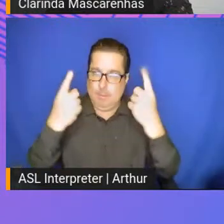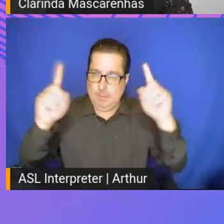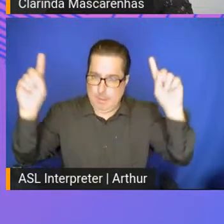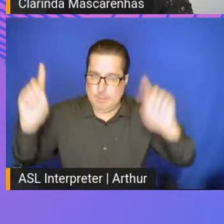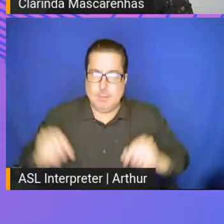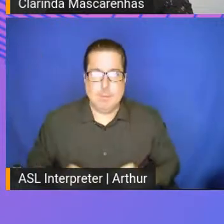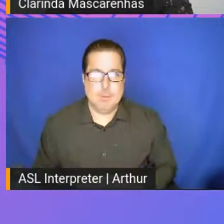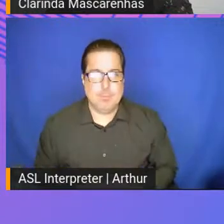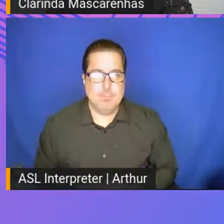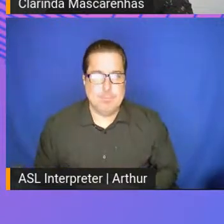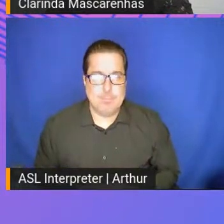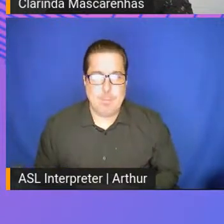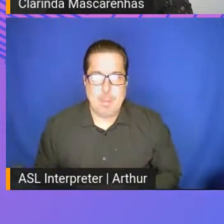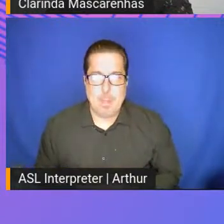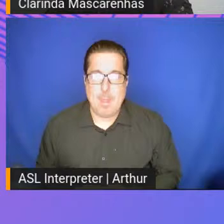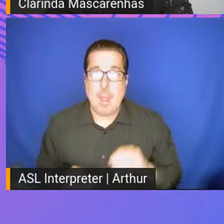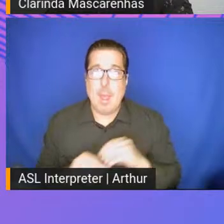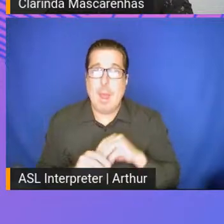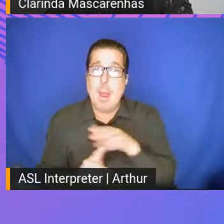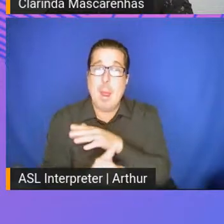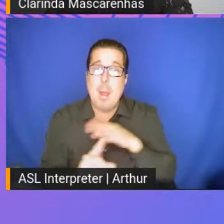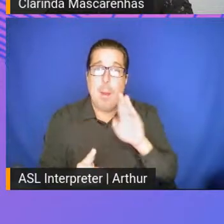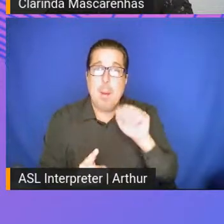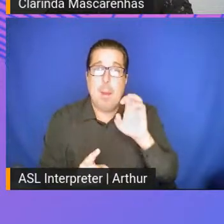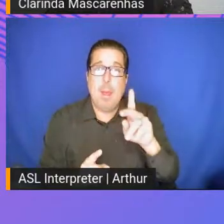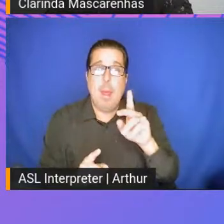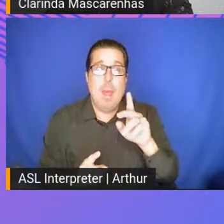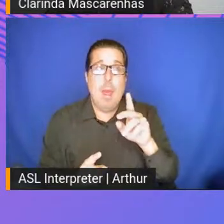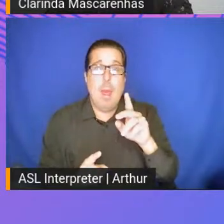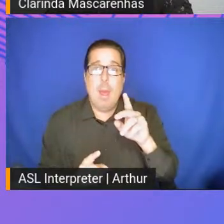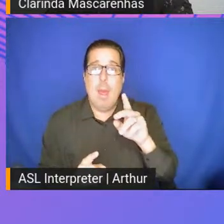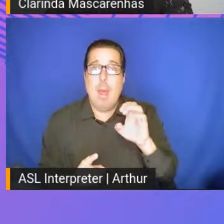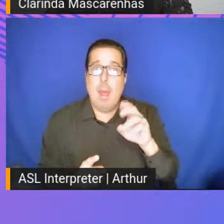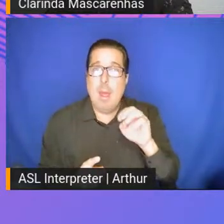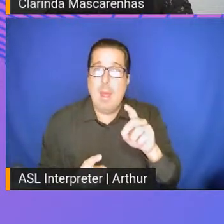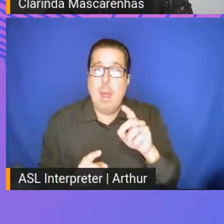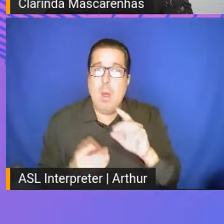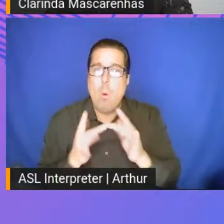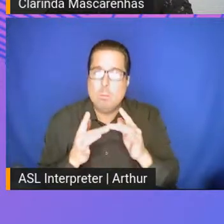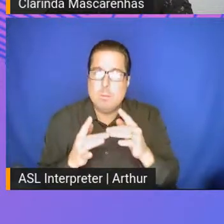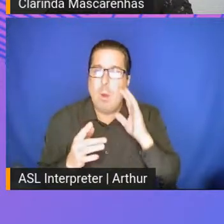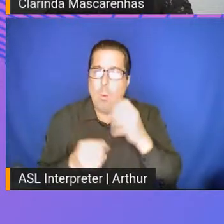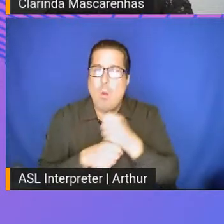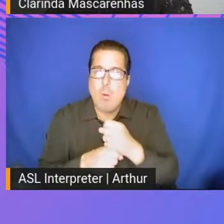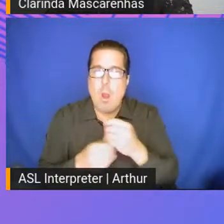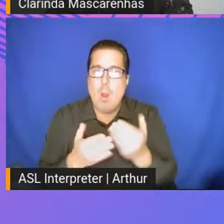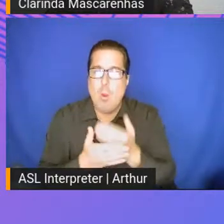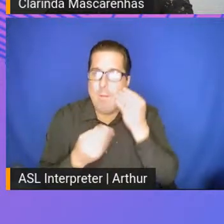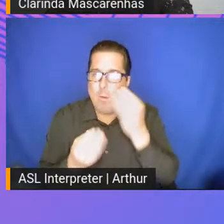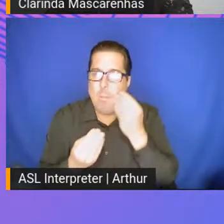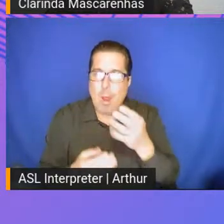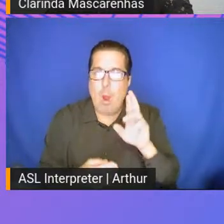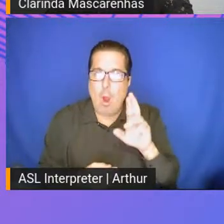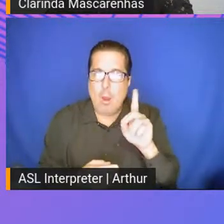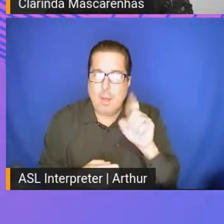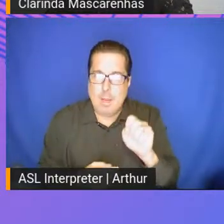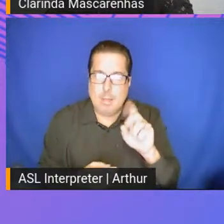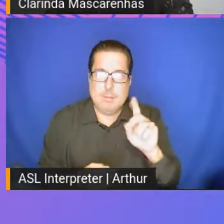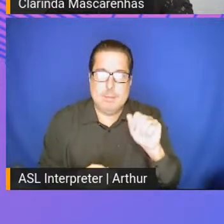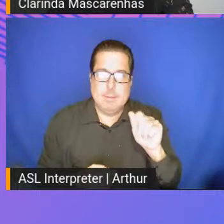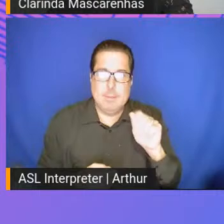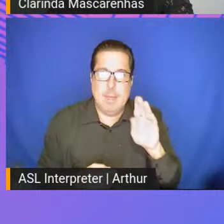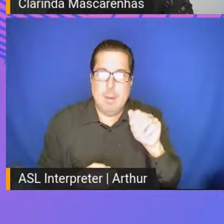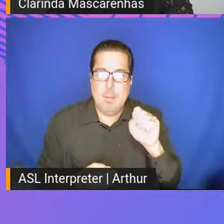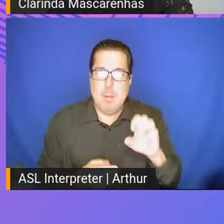And in the backend, the website will call add API and create a new room information item in the RDS database through the